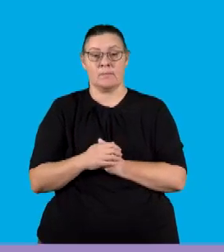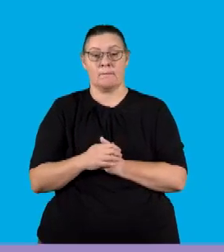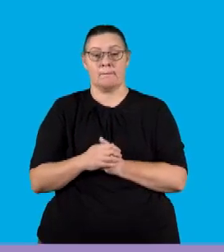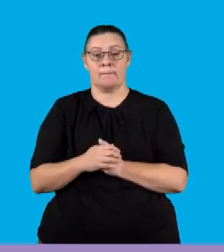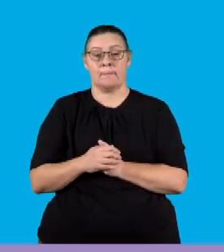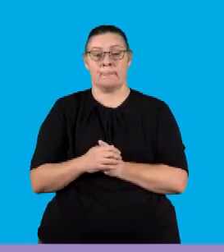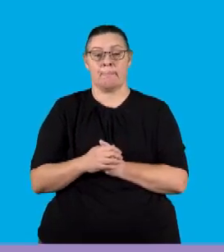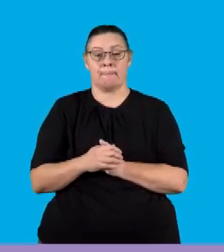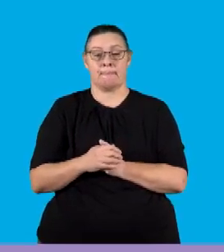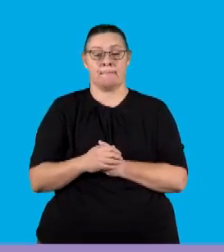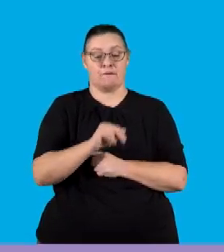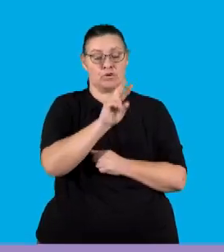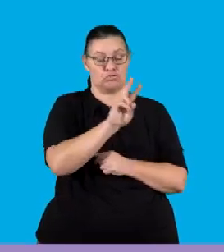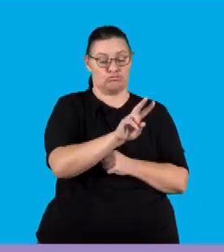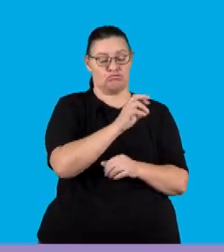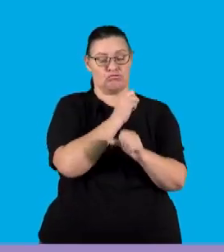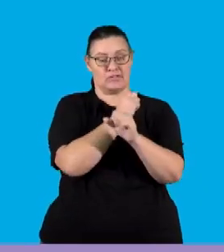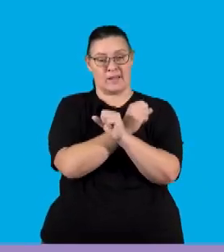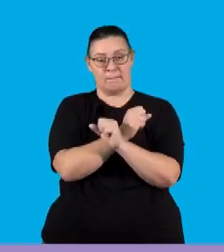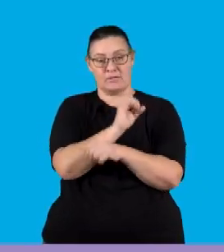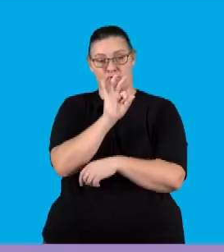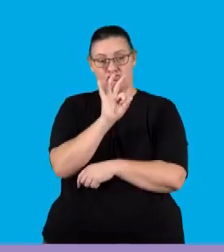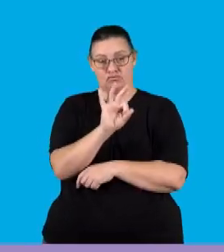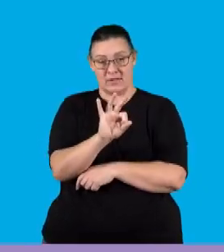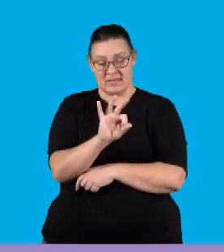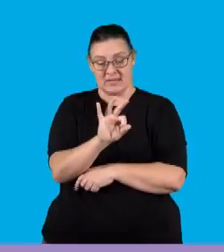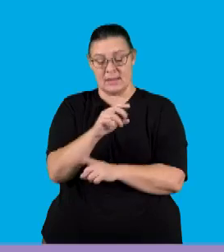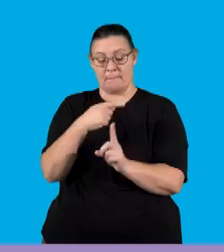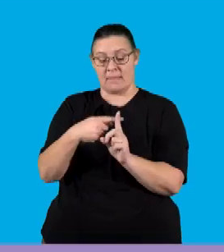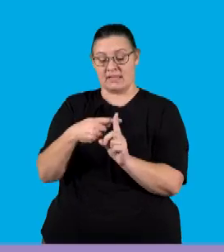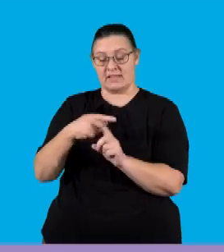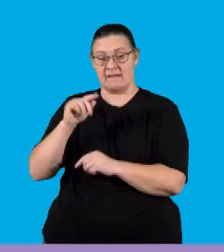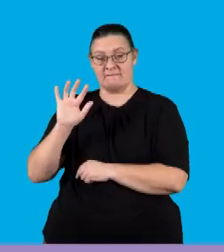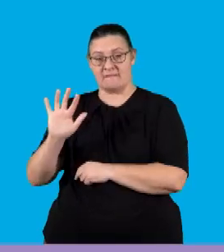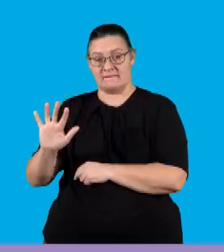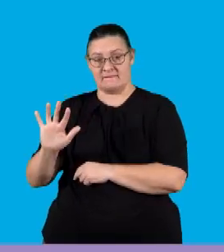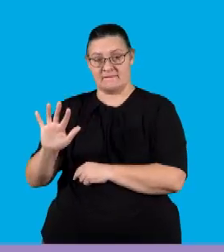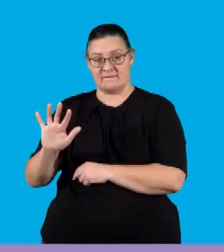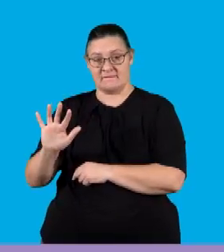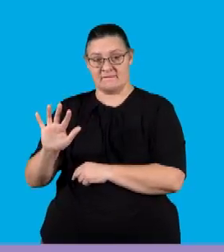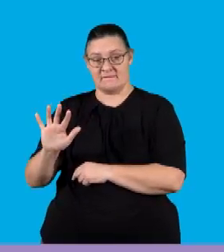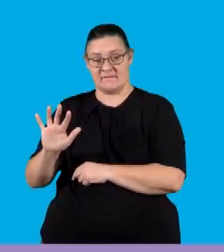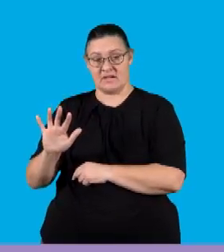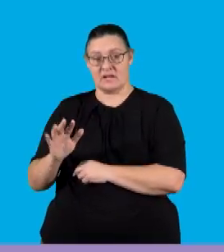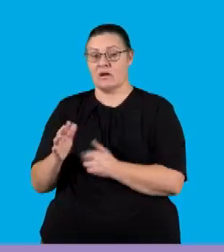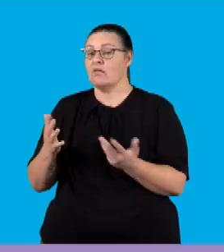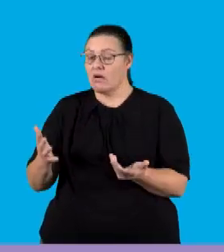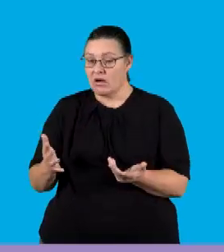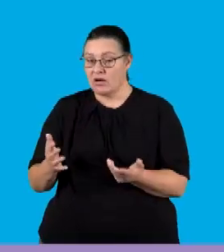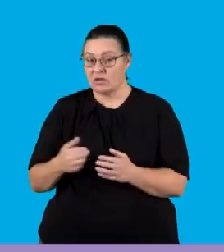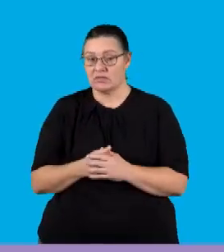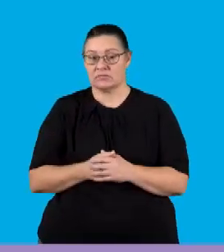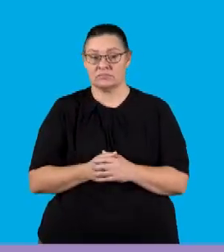to multiply it by 2. And then we are going to add our 5. Now, our